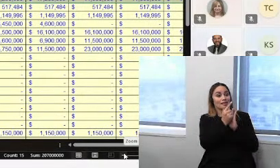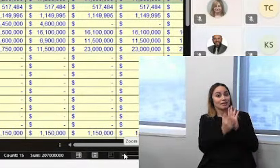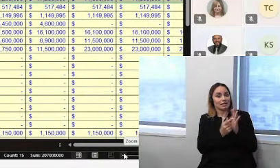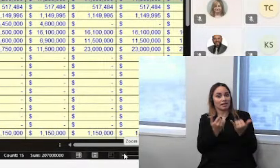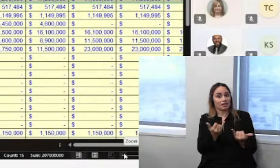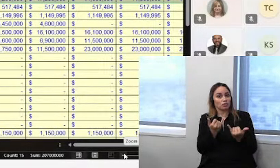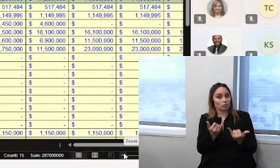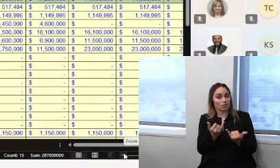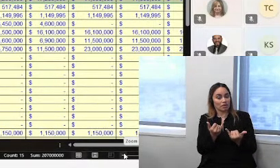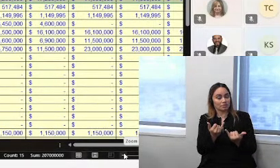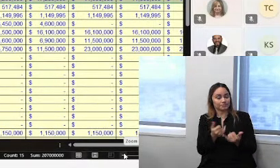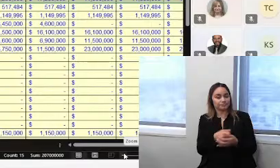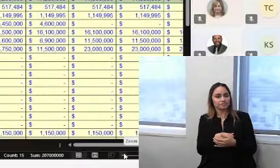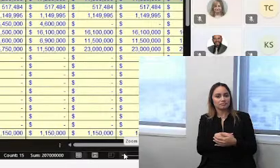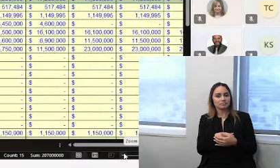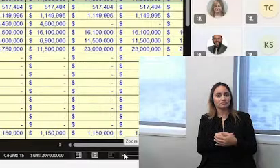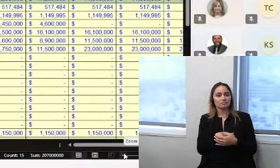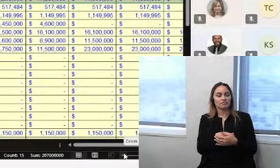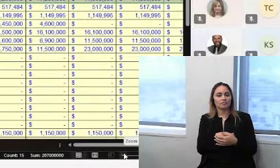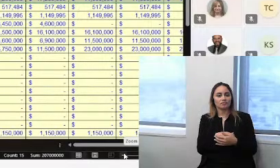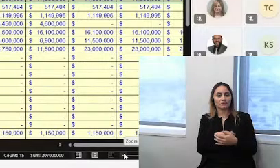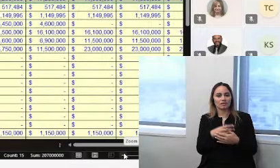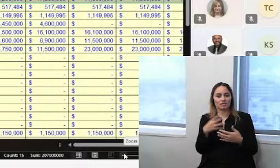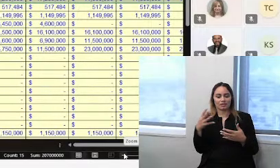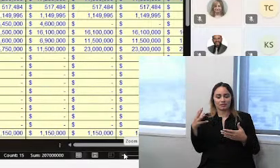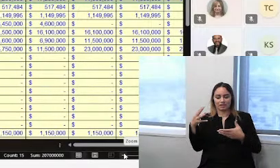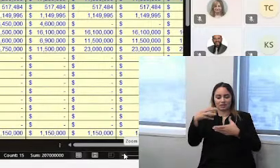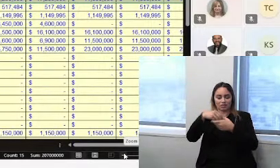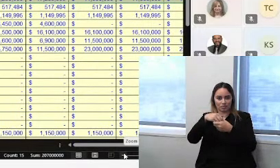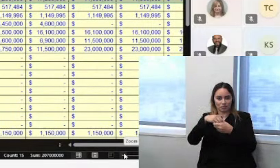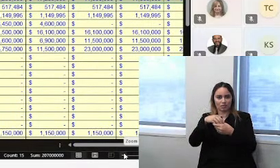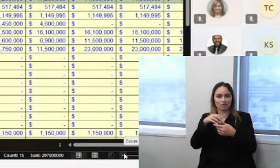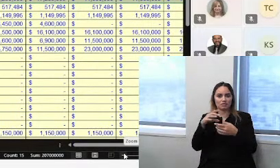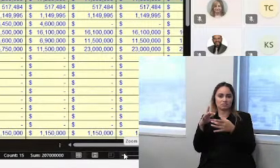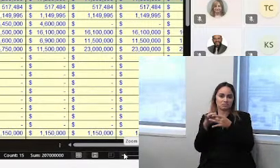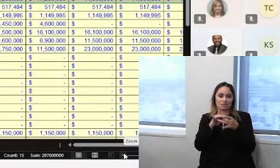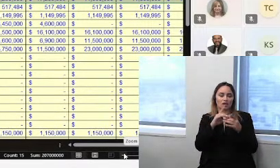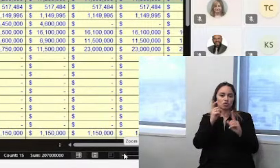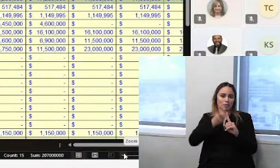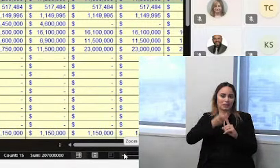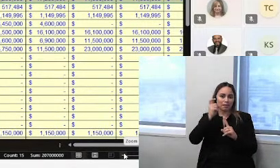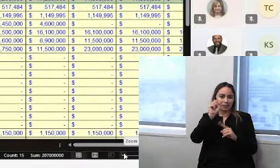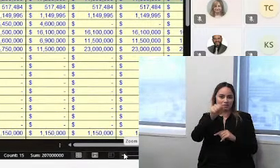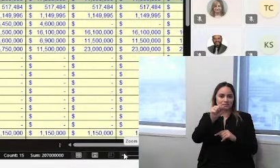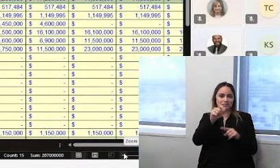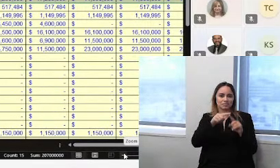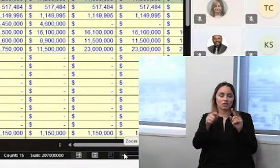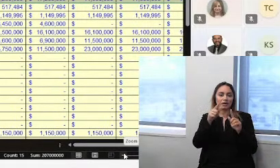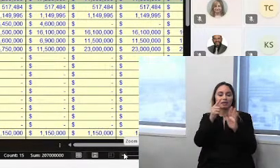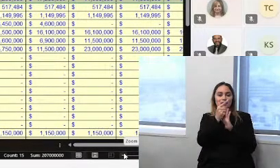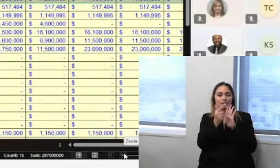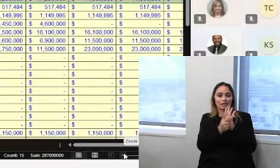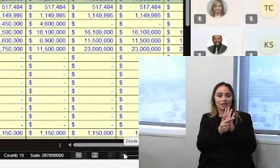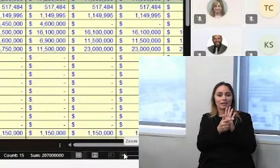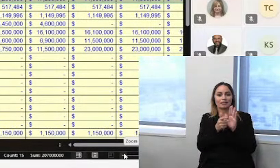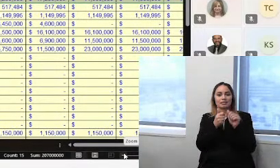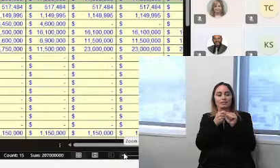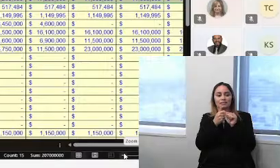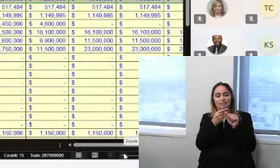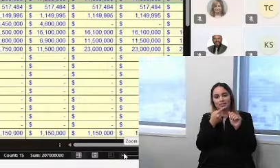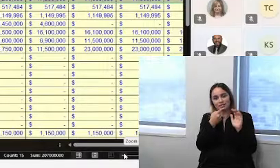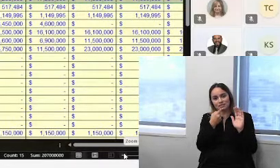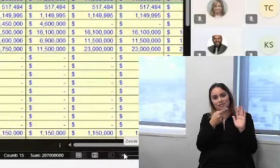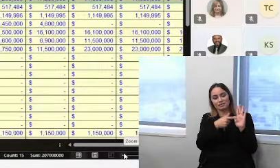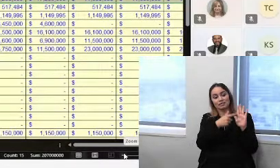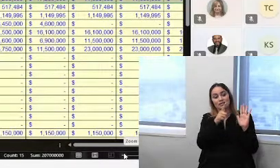you interconnect automatically, but the law establishes who pays for the improvement that is cost for the system